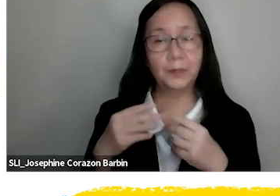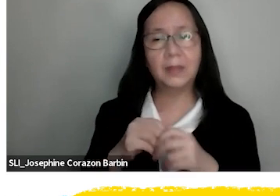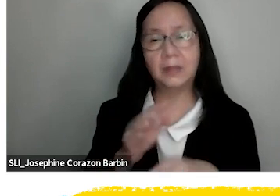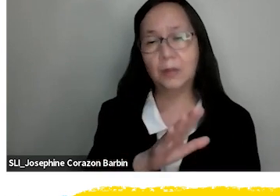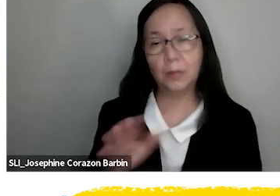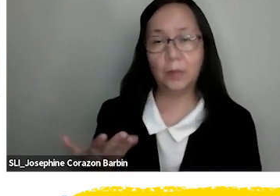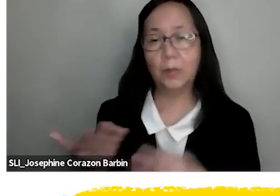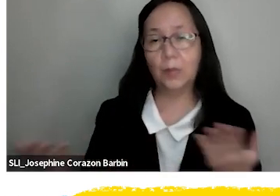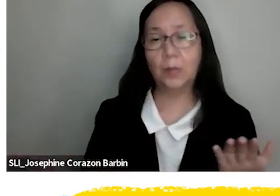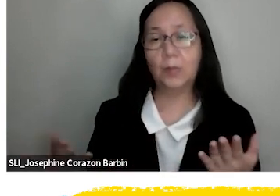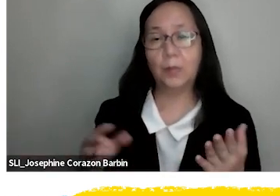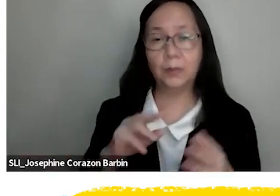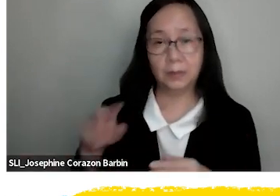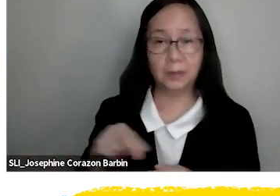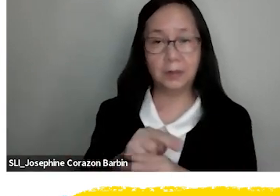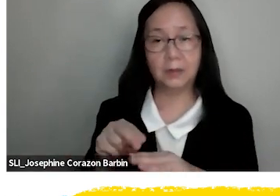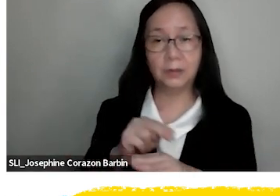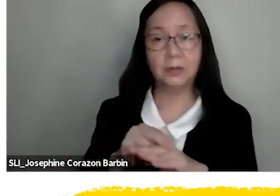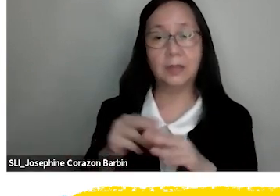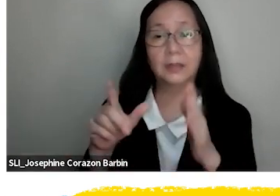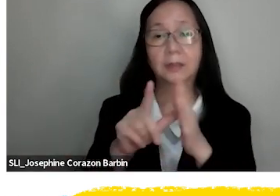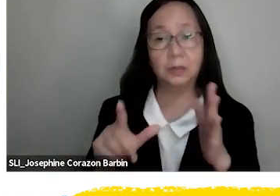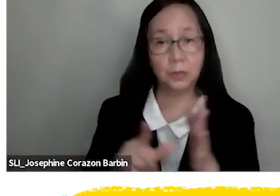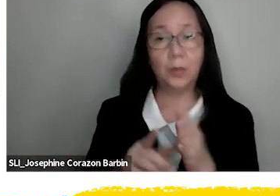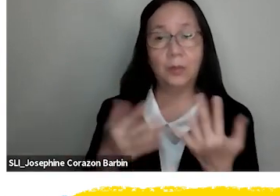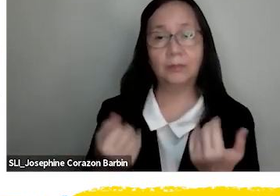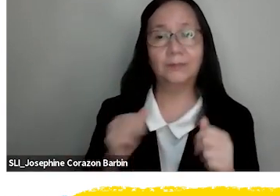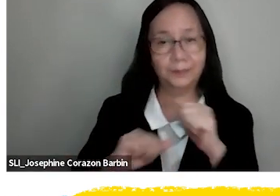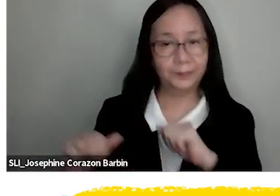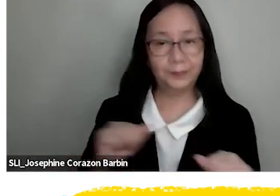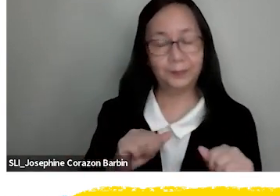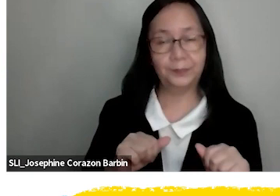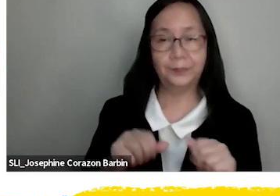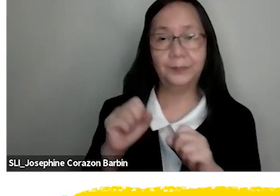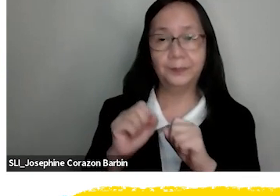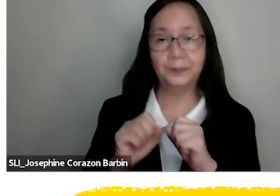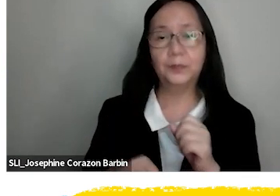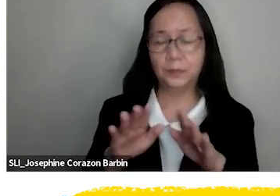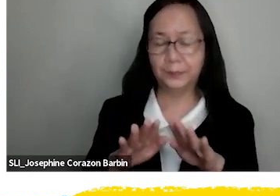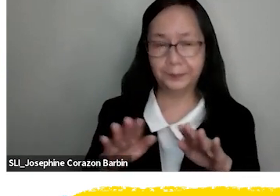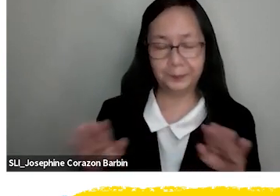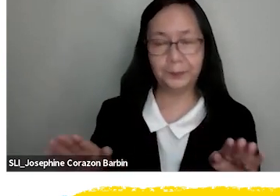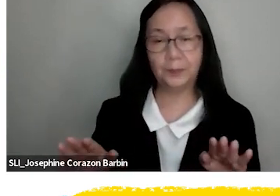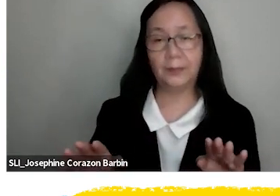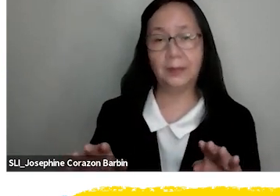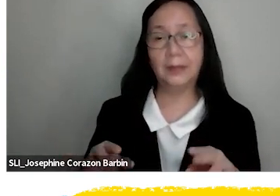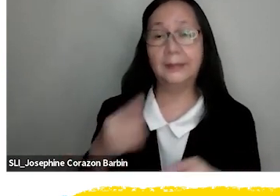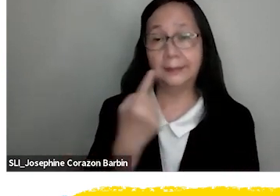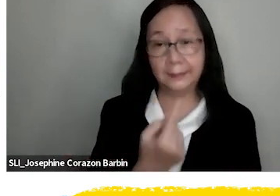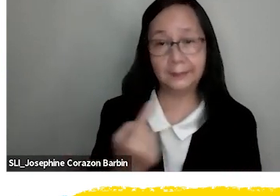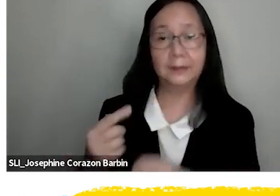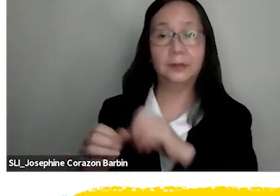national legislation or action so that children in each country will